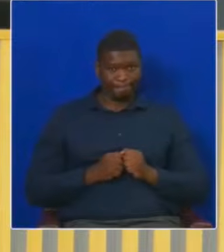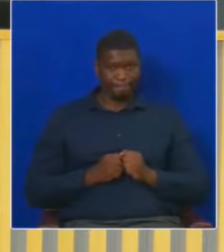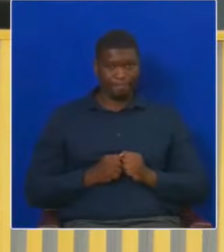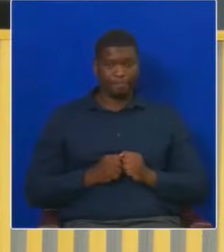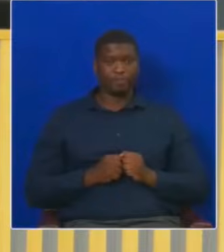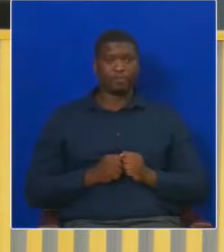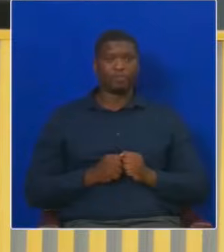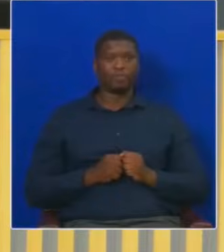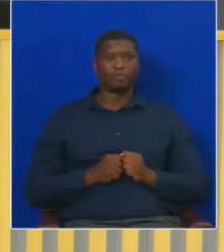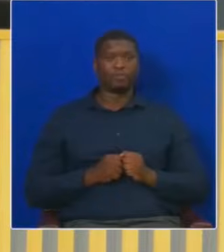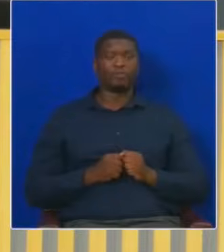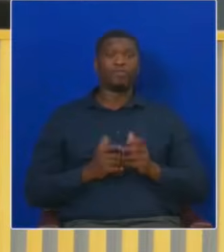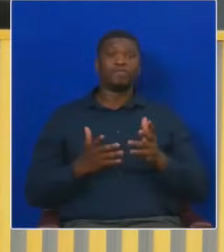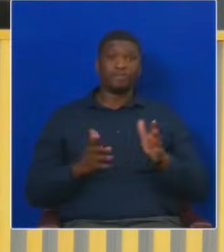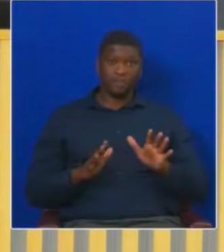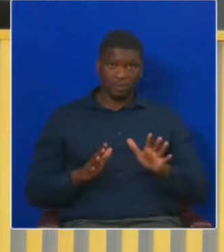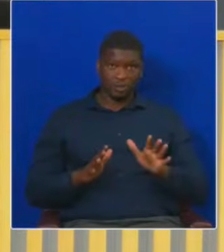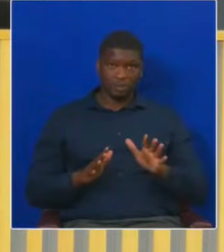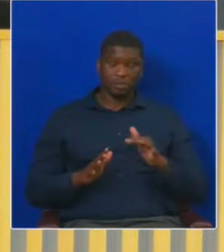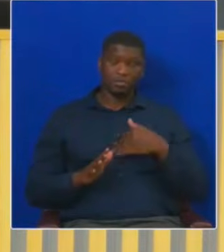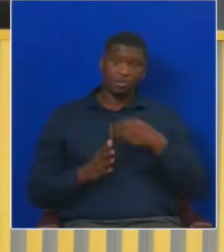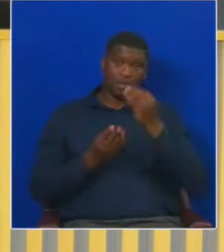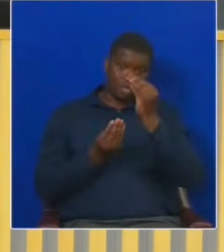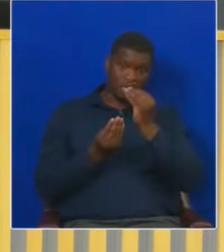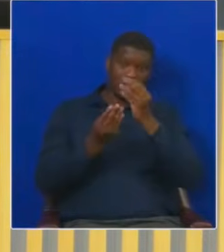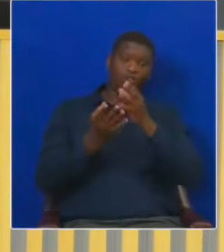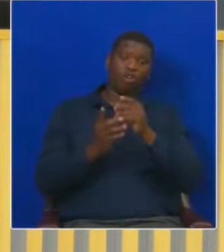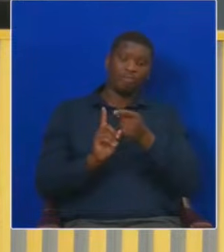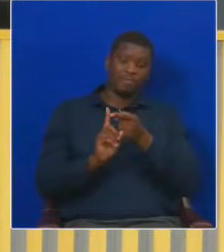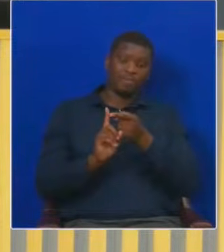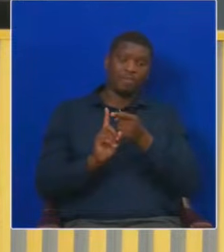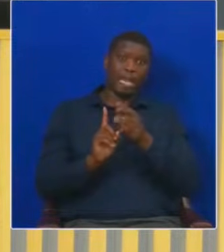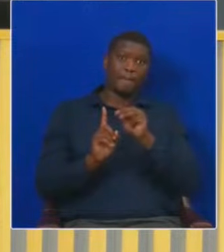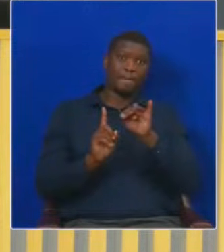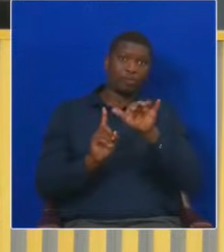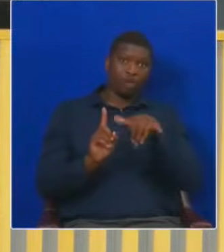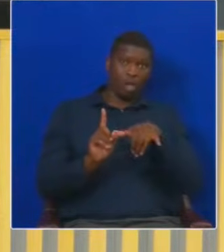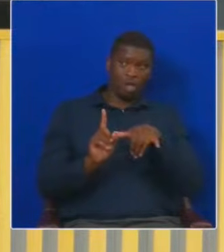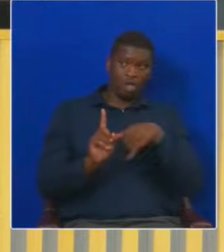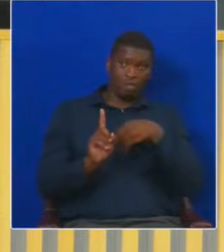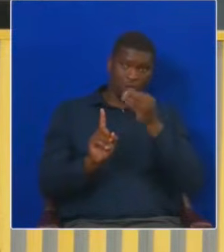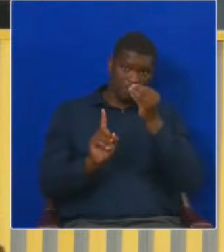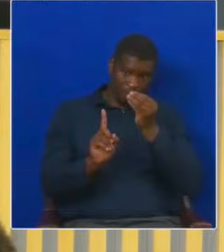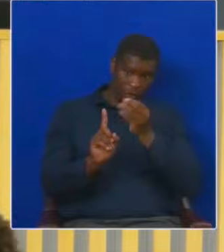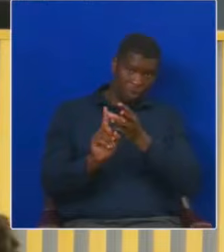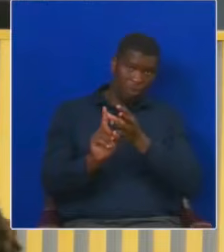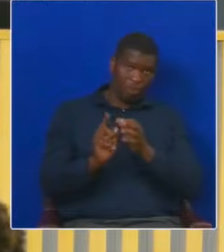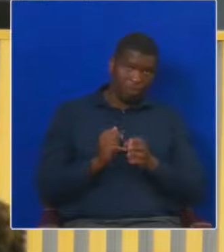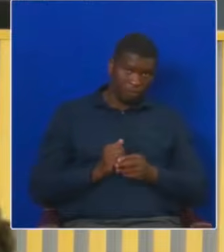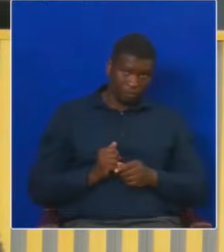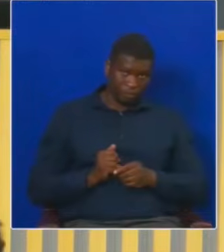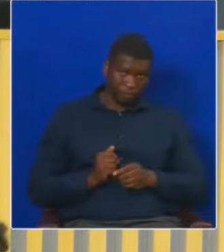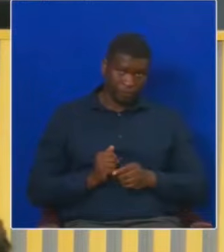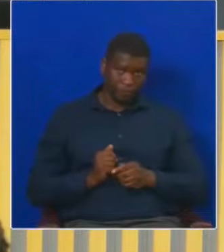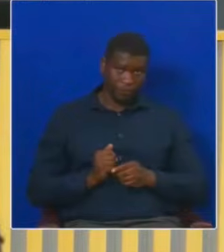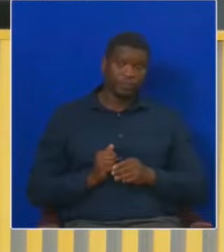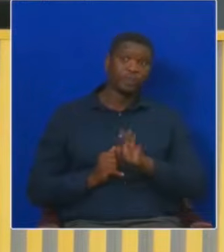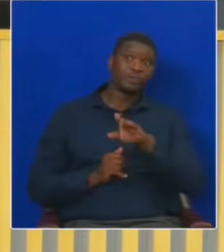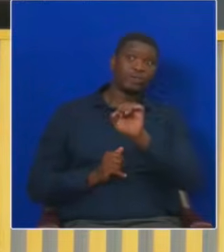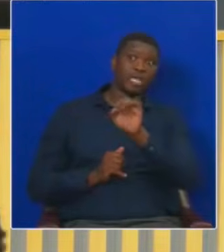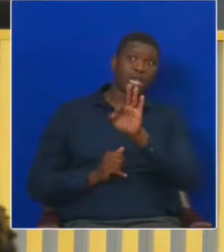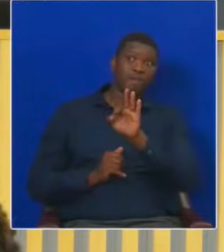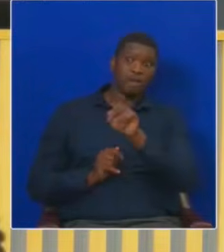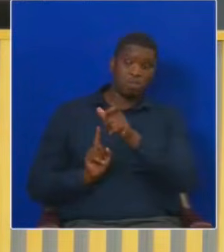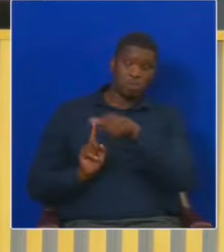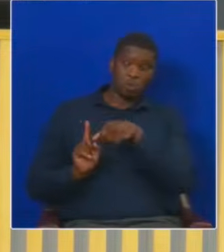I further informed Ms. Y that if the detainee Katiso Molefe